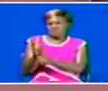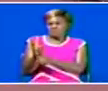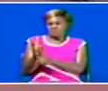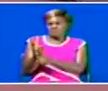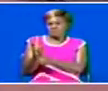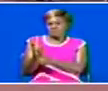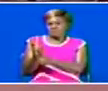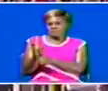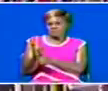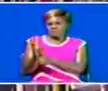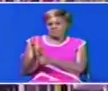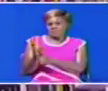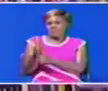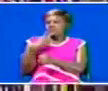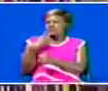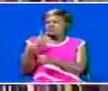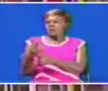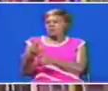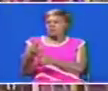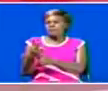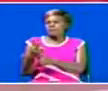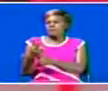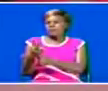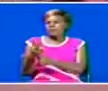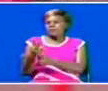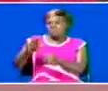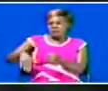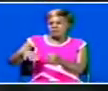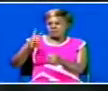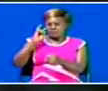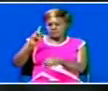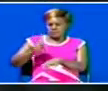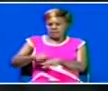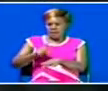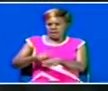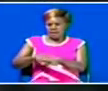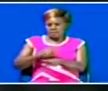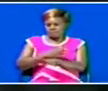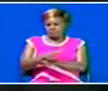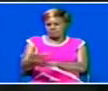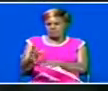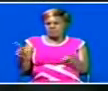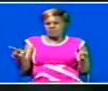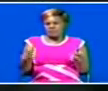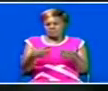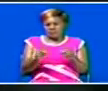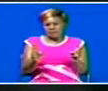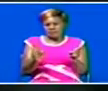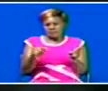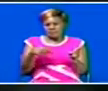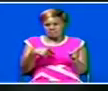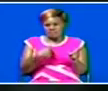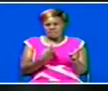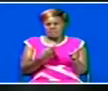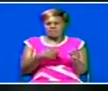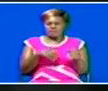I was just surprised, 200 meters to go, that I'm seeing times are really fast. But all the way, I have no